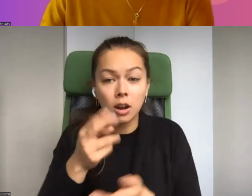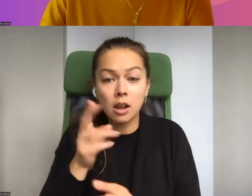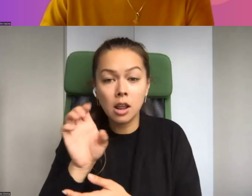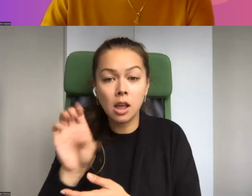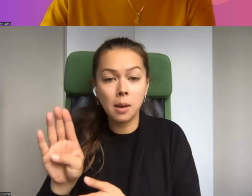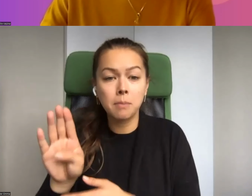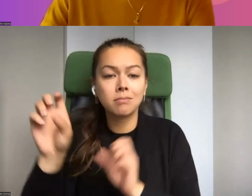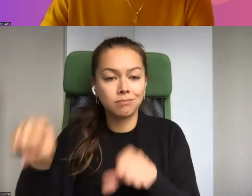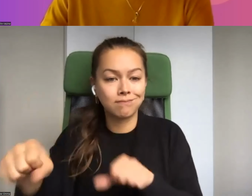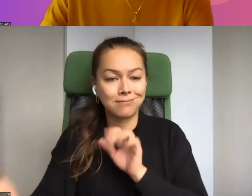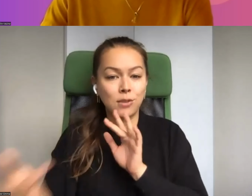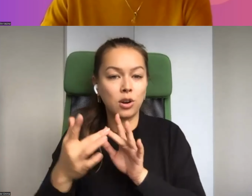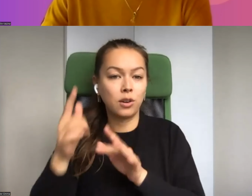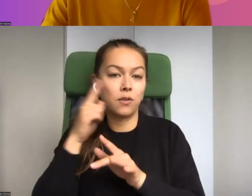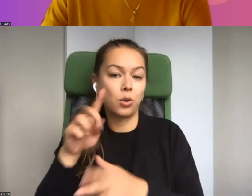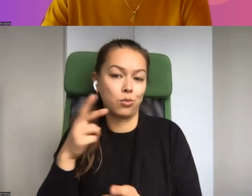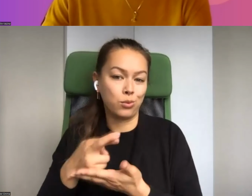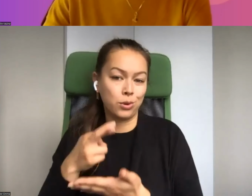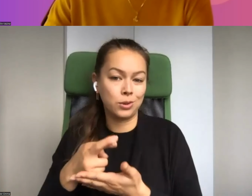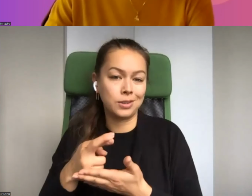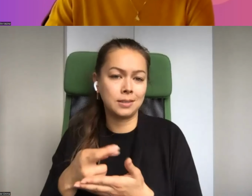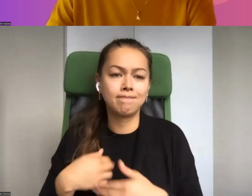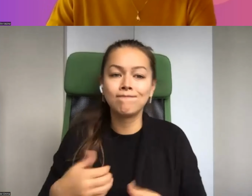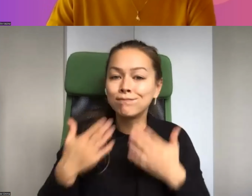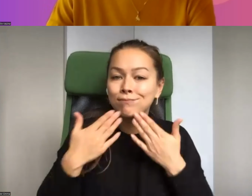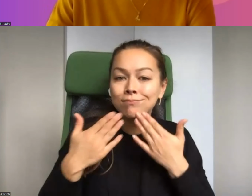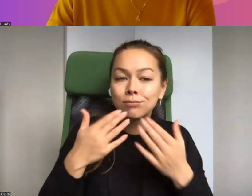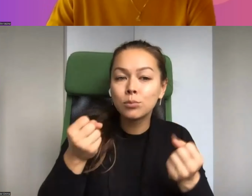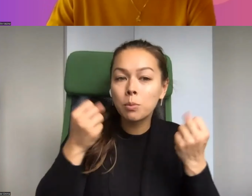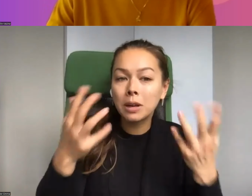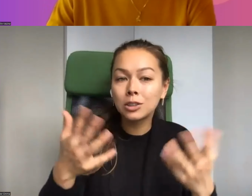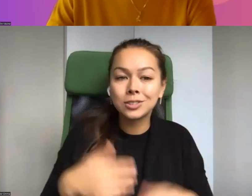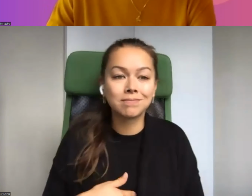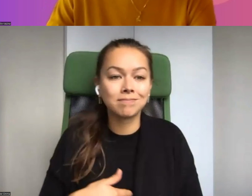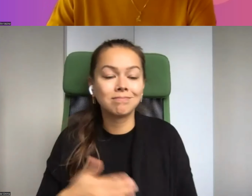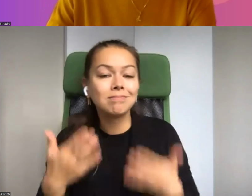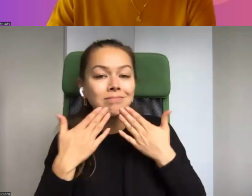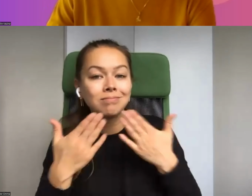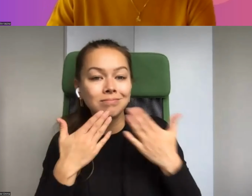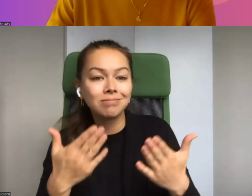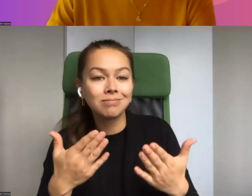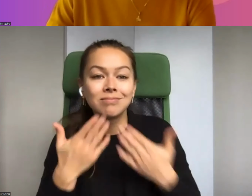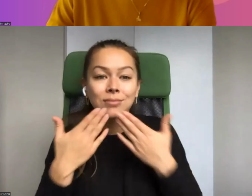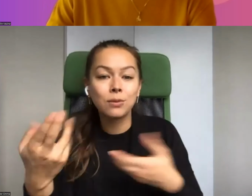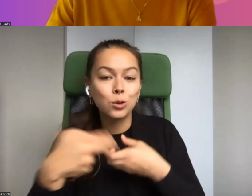much to everyone. Thank you. Thank you for being there today.